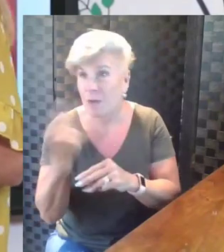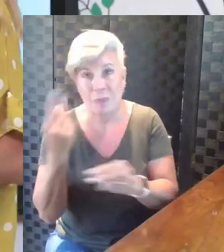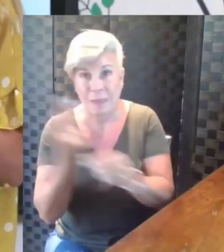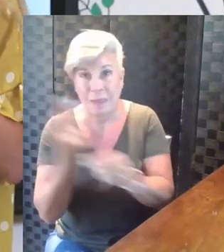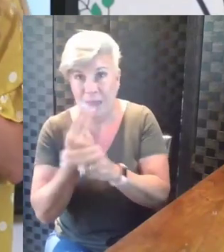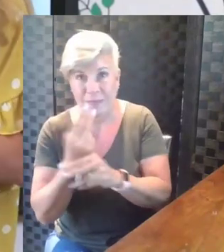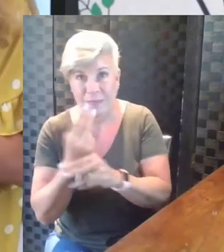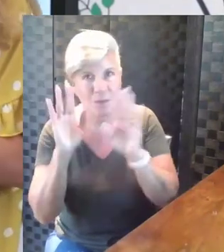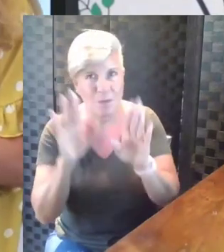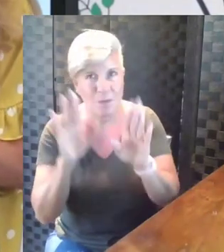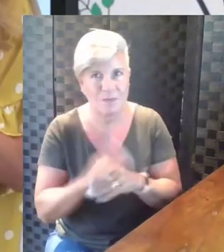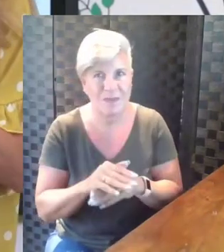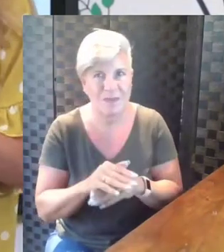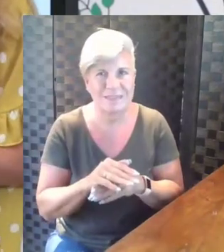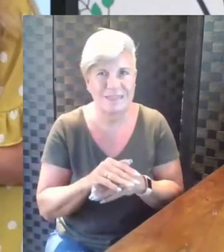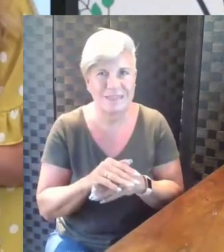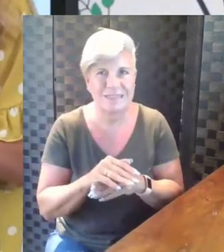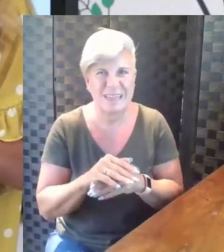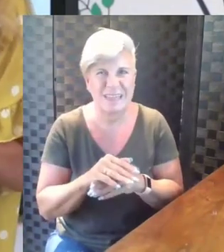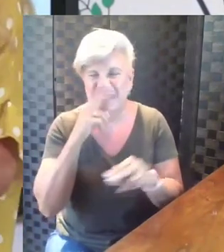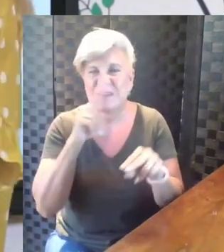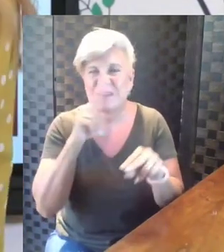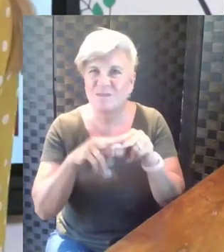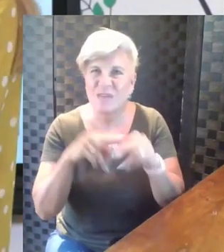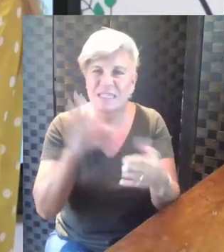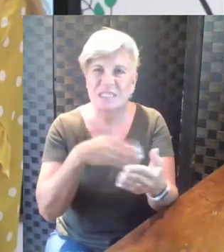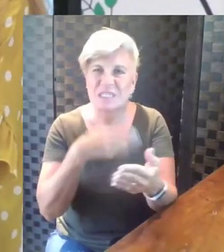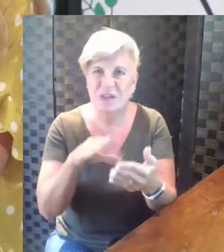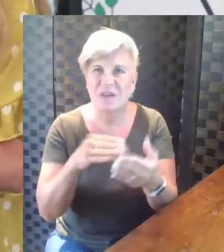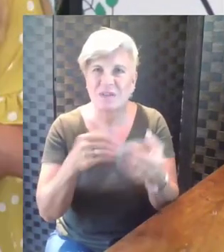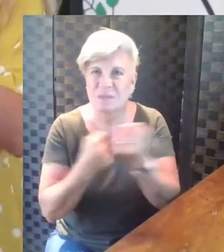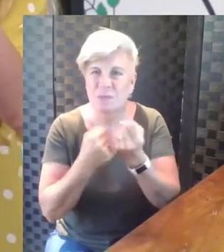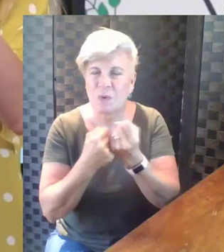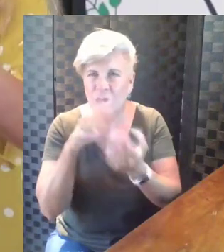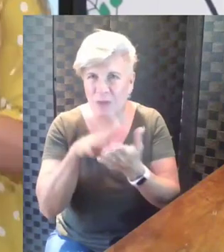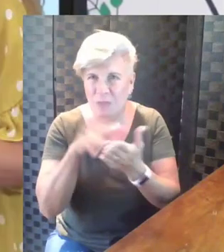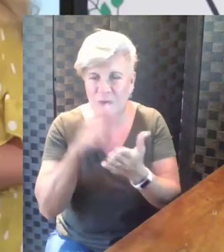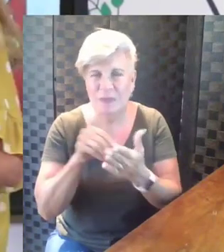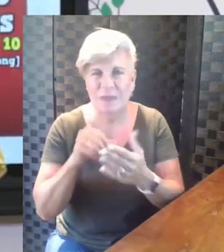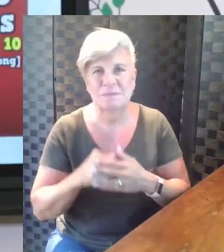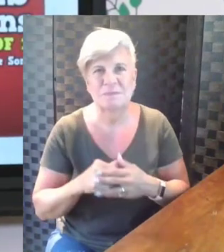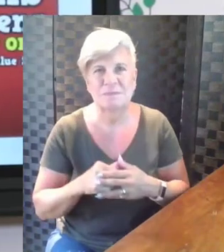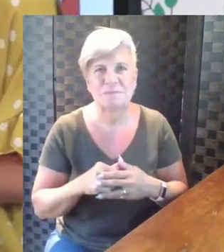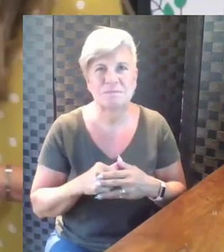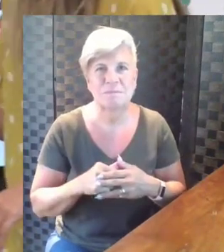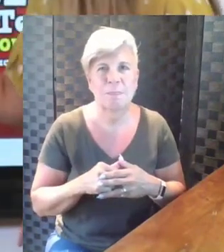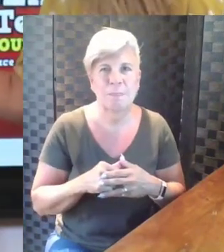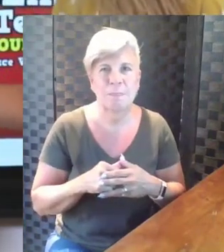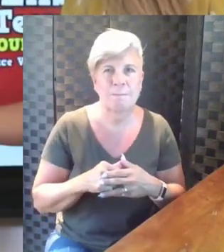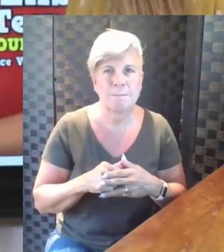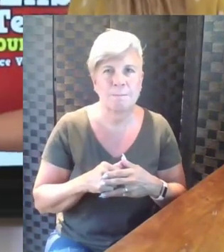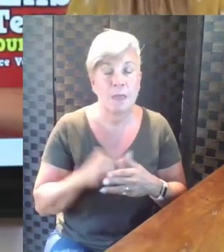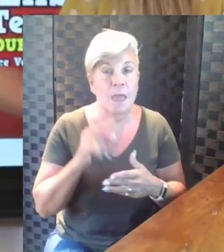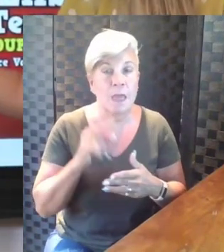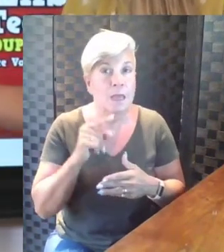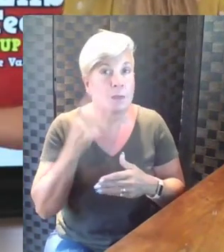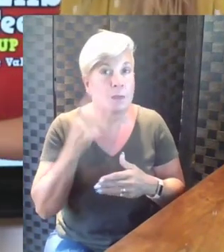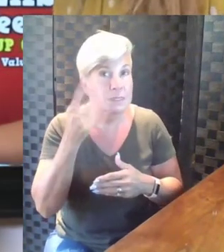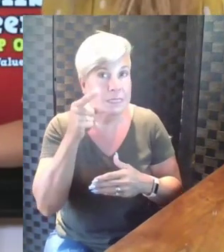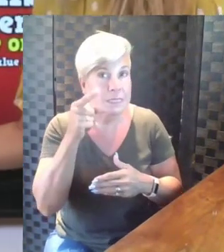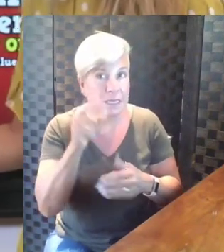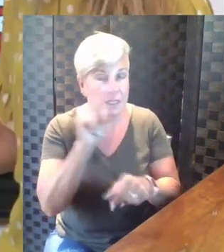think these are great. This is very catchy, and it's going to reinforce what we just learned. Now, before we get there, you're going to see that he is